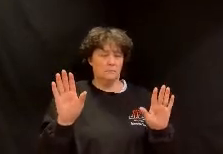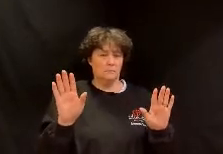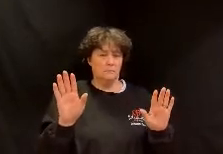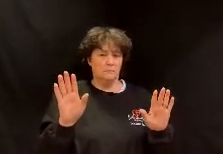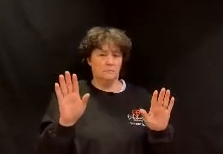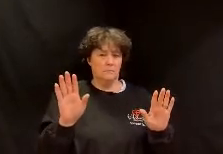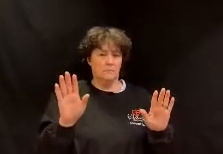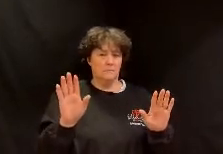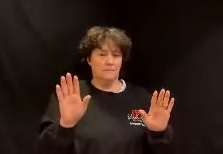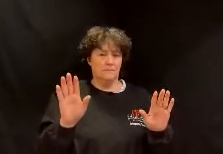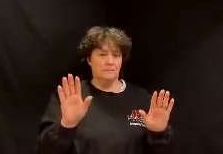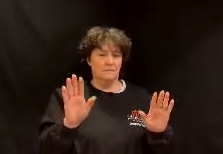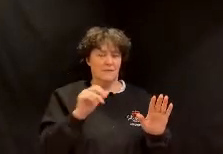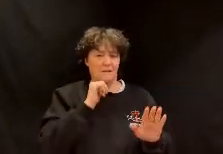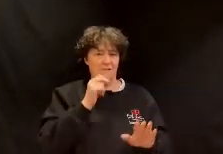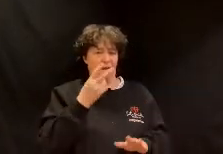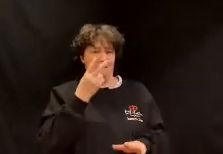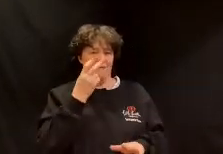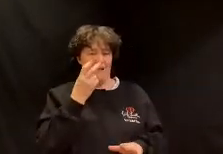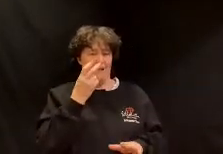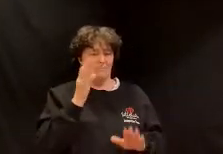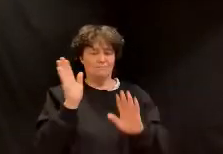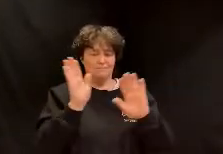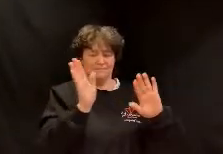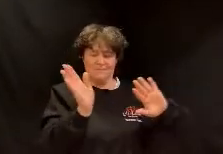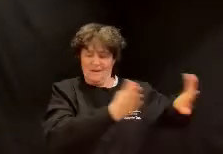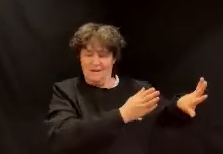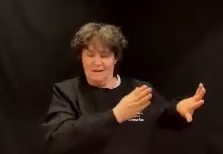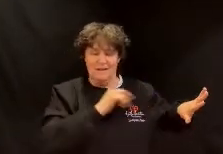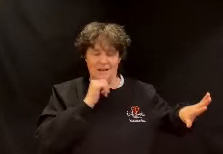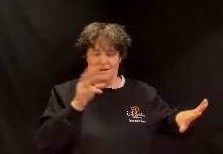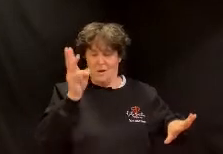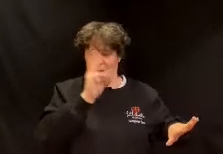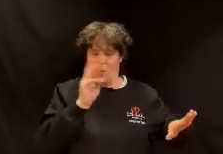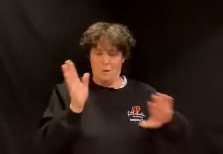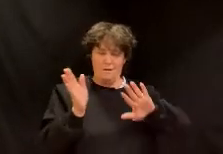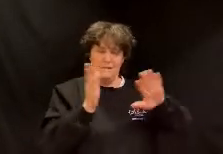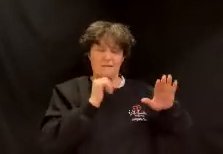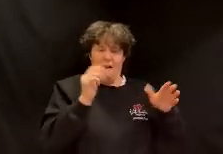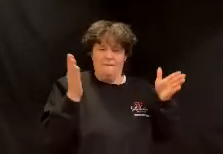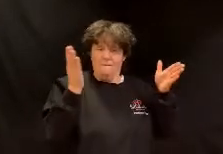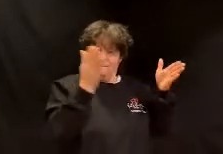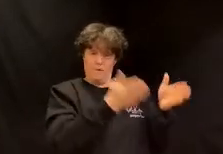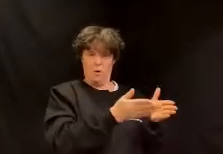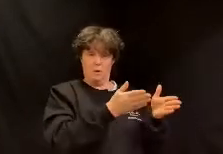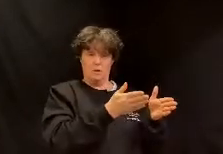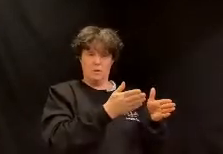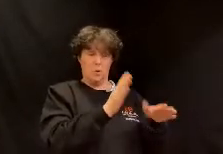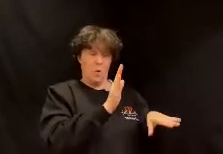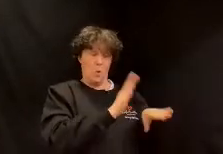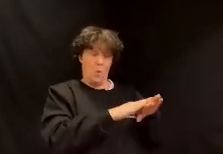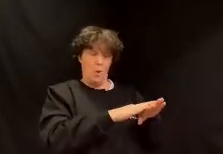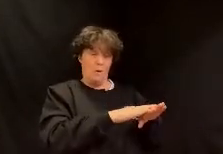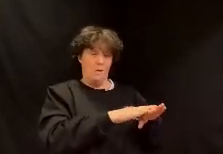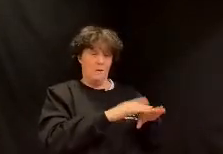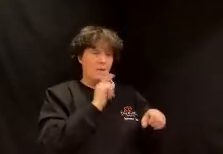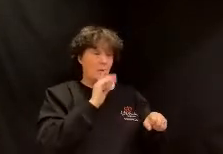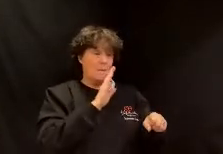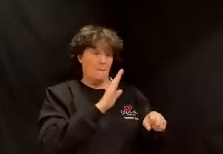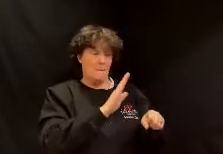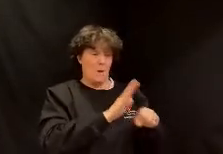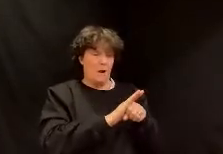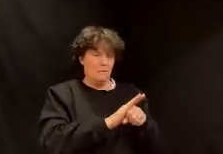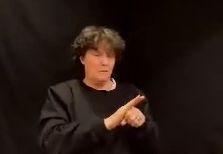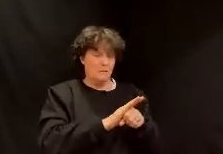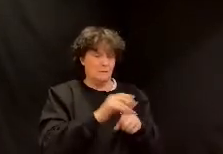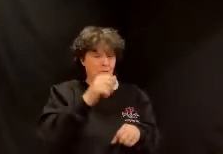feeding your faith. What are you feeding yourself? He said he did not waver. He did not waver at the promise of God. The word